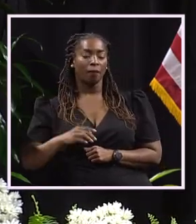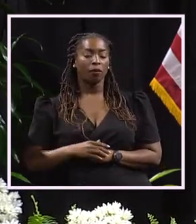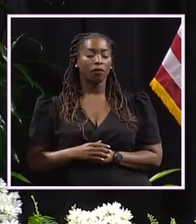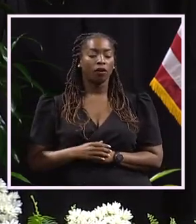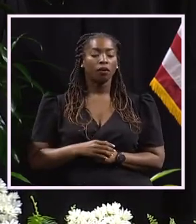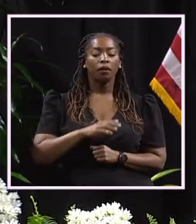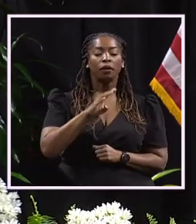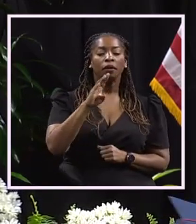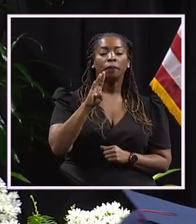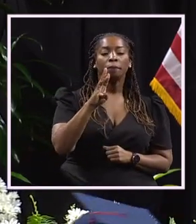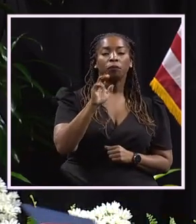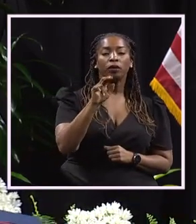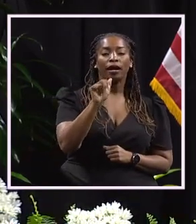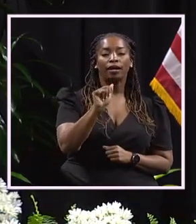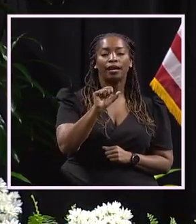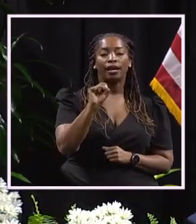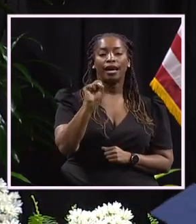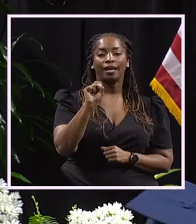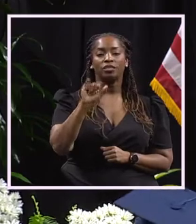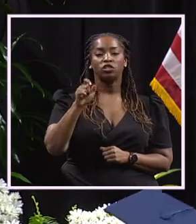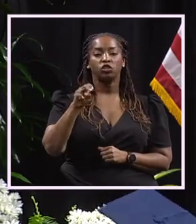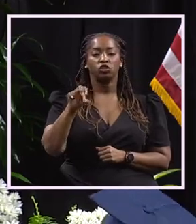Brianna S. Jones, cum laude.